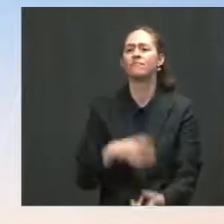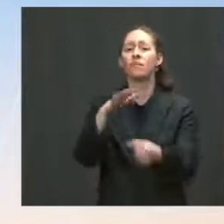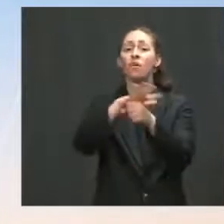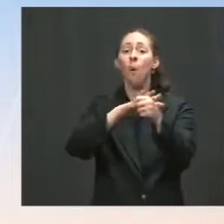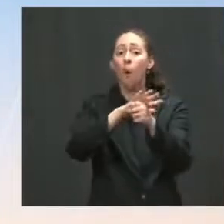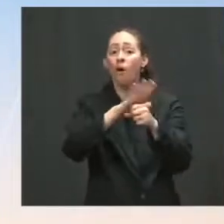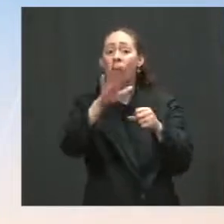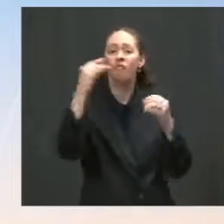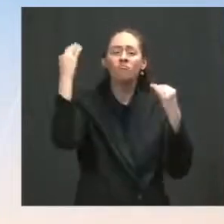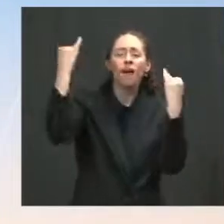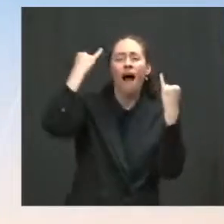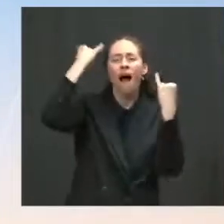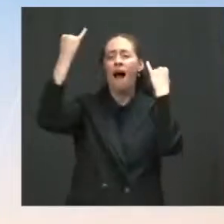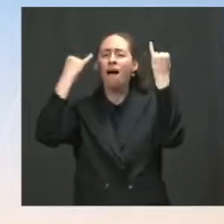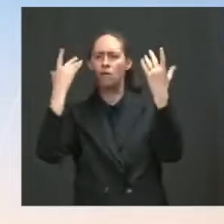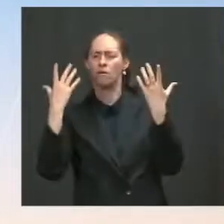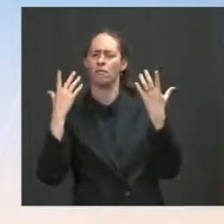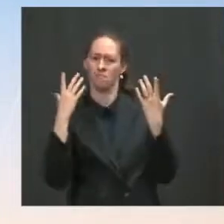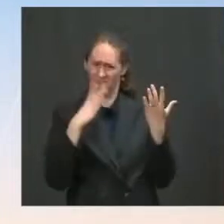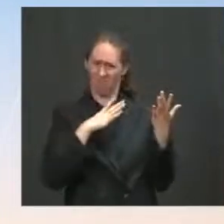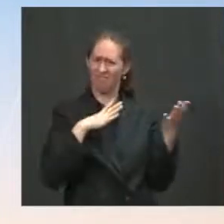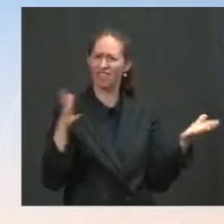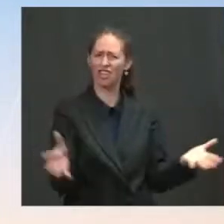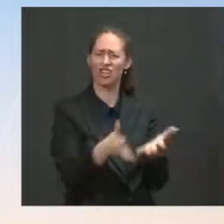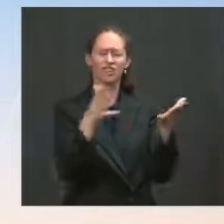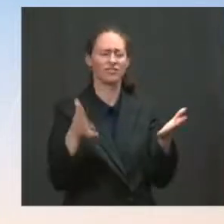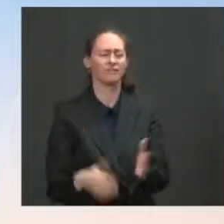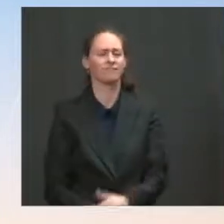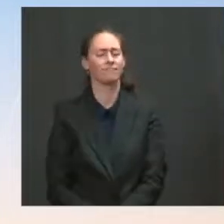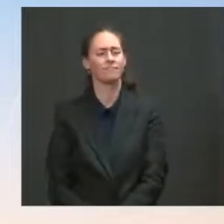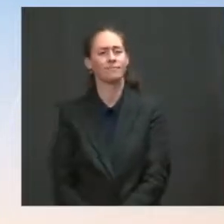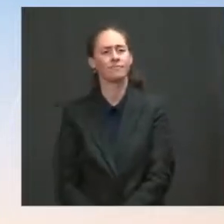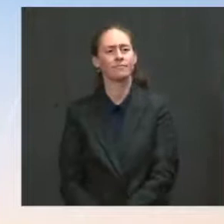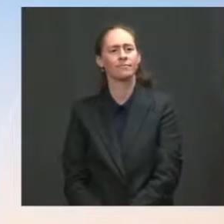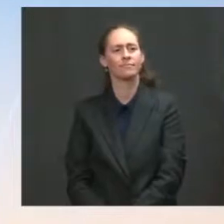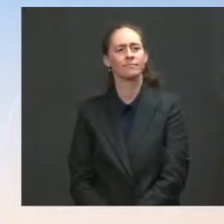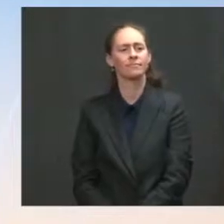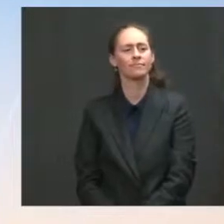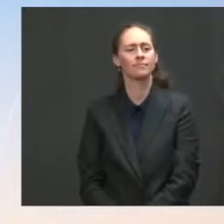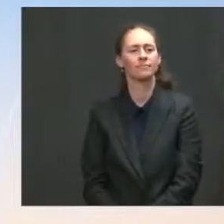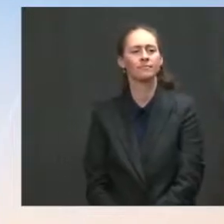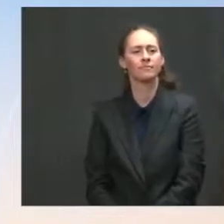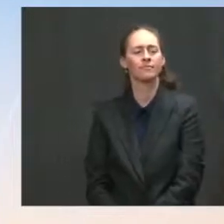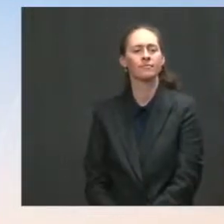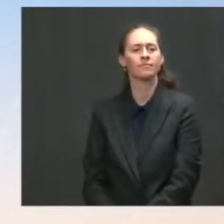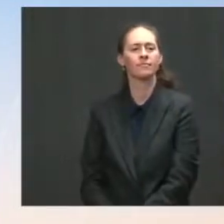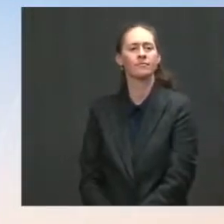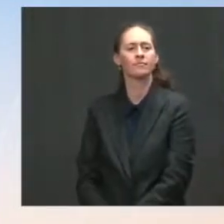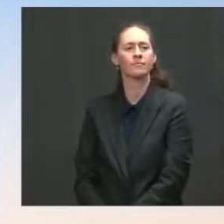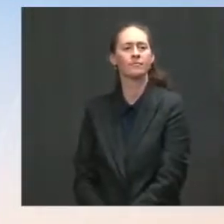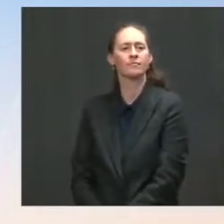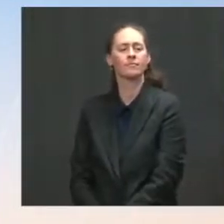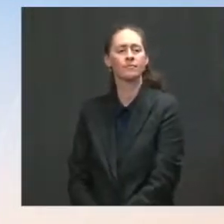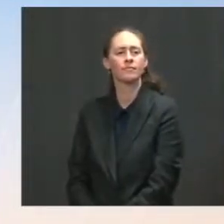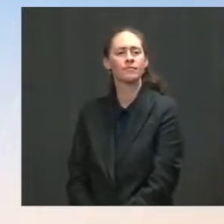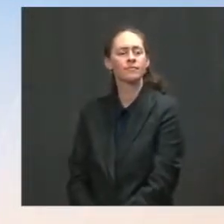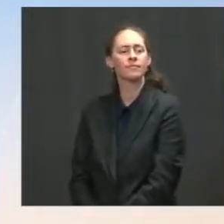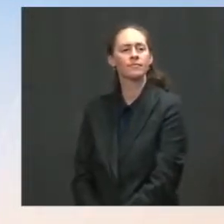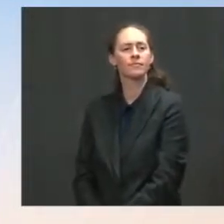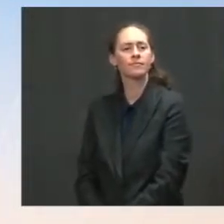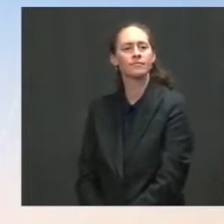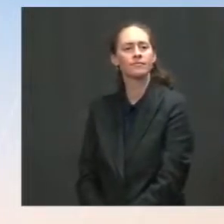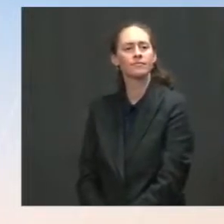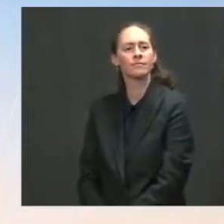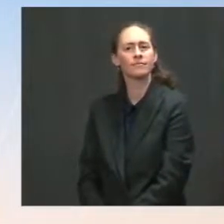go ahead. Thank you. I'll go after. Go ahead. Okay. Yeah, go ahead. I have two questions. One on Quad. Early this year, during the virtual